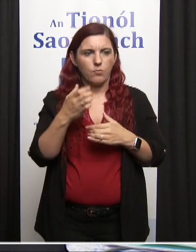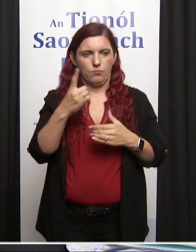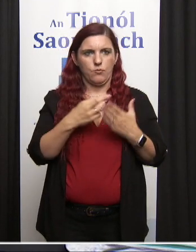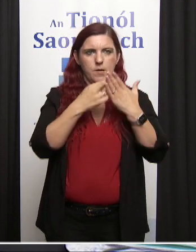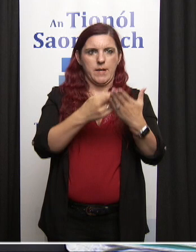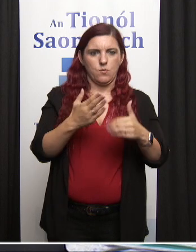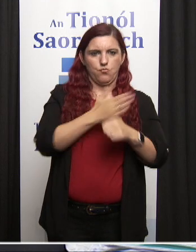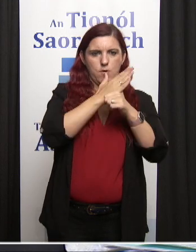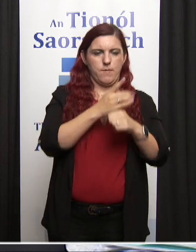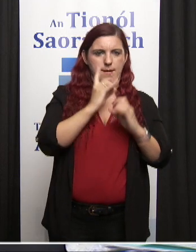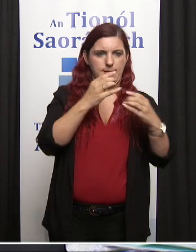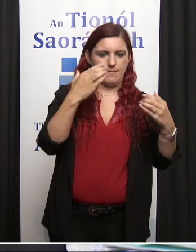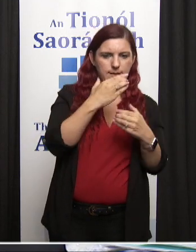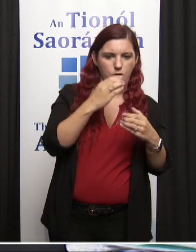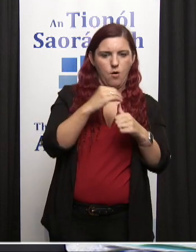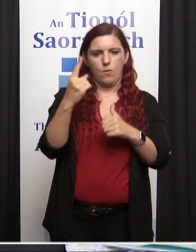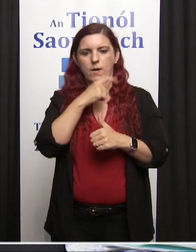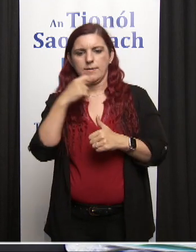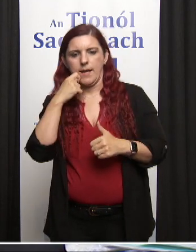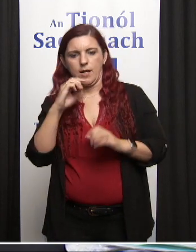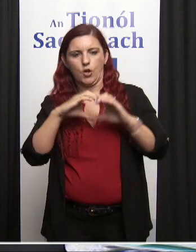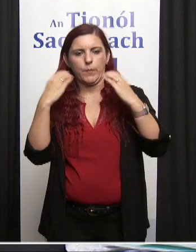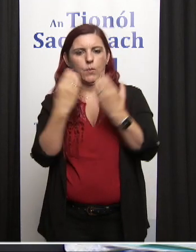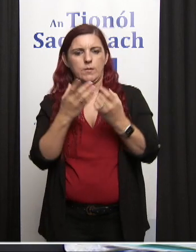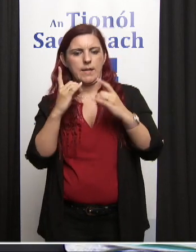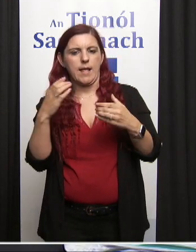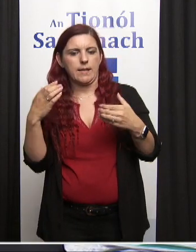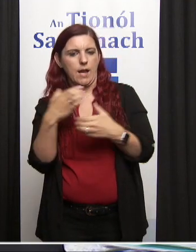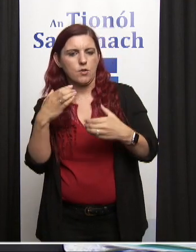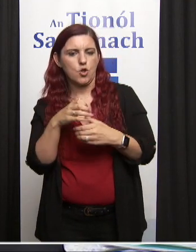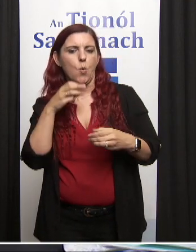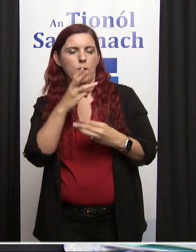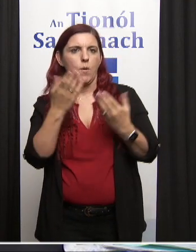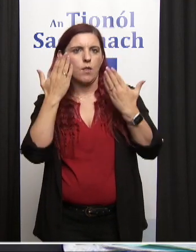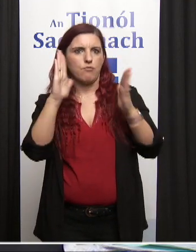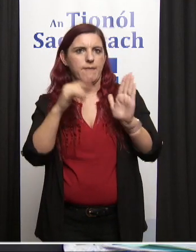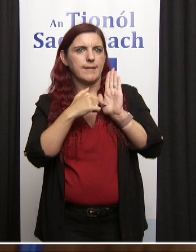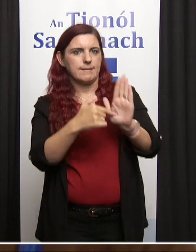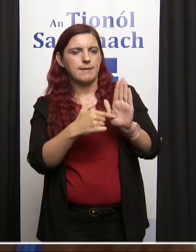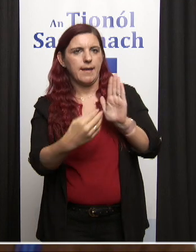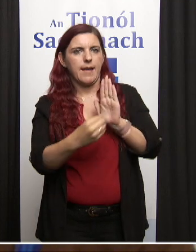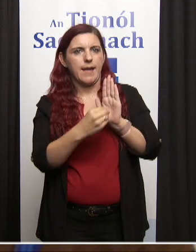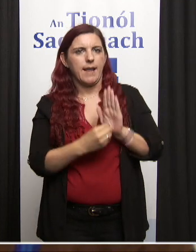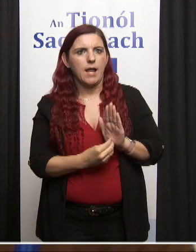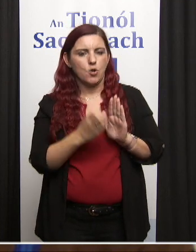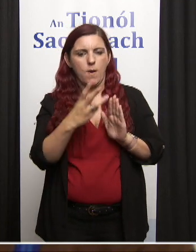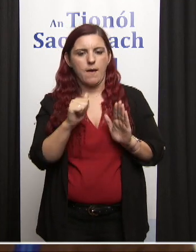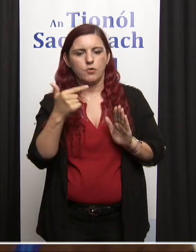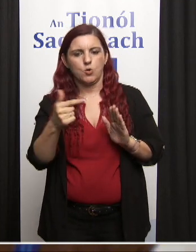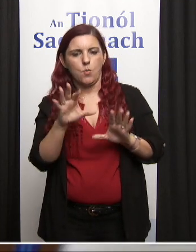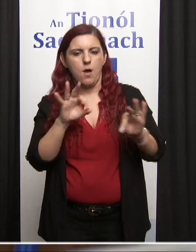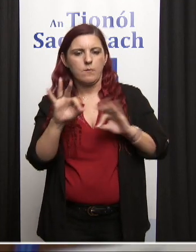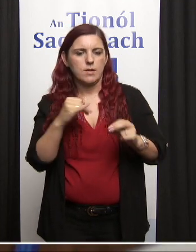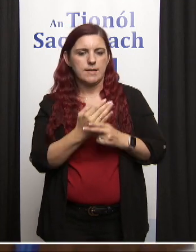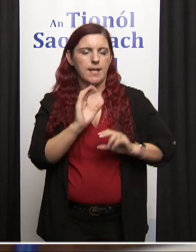primary healthcare and another table recommended community healthcare. So we'll reflect both of those in the ballot. You'll get 2 options under